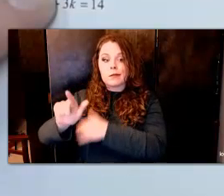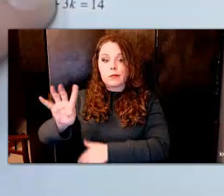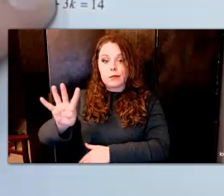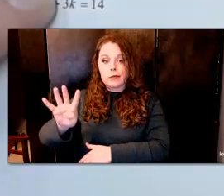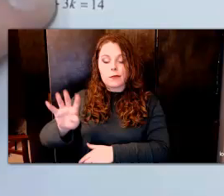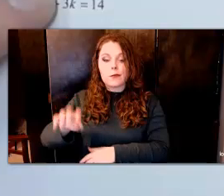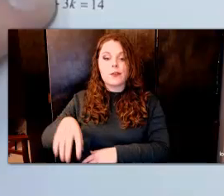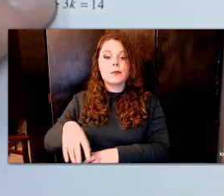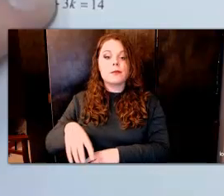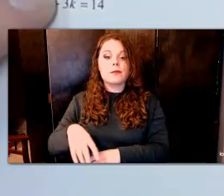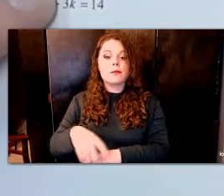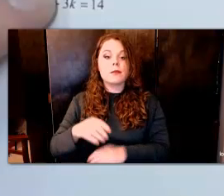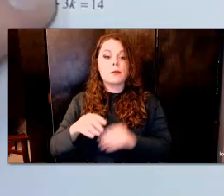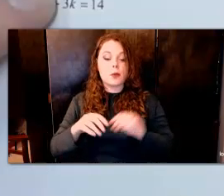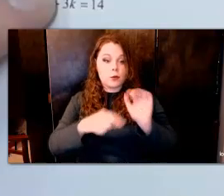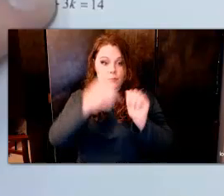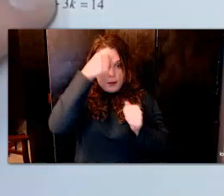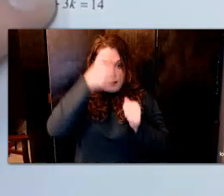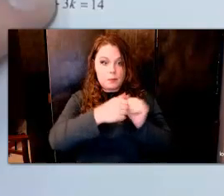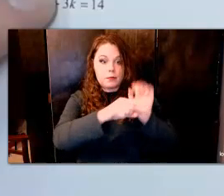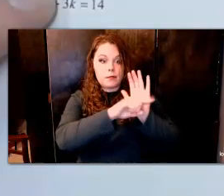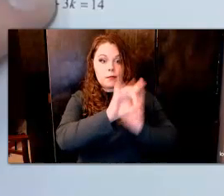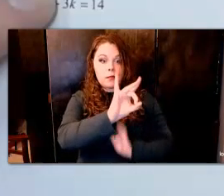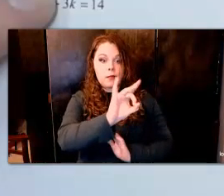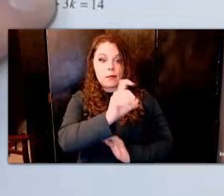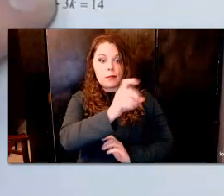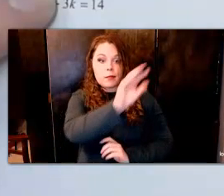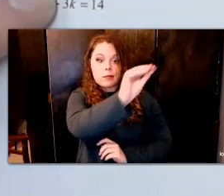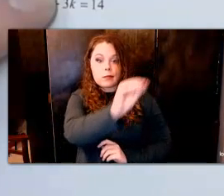equals negative 32.